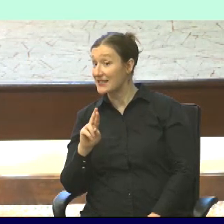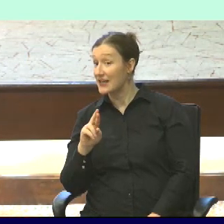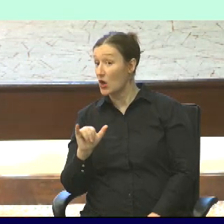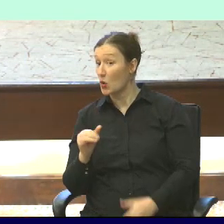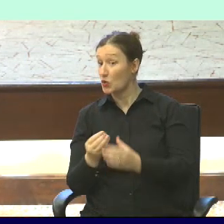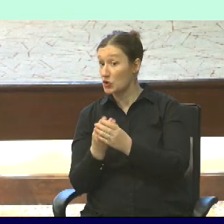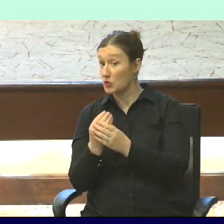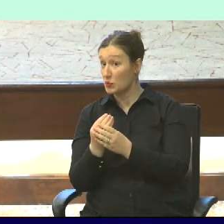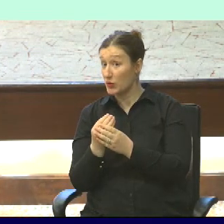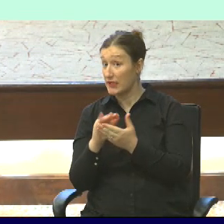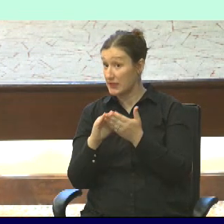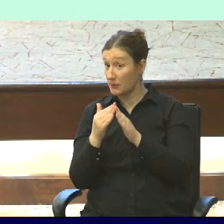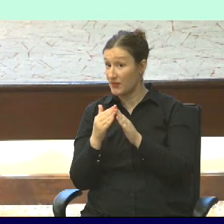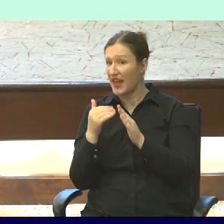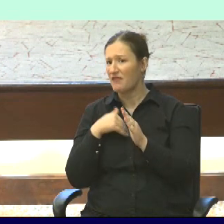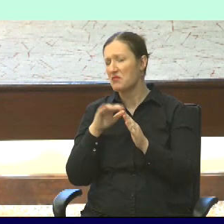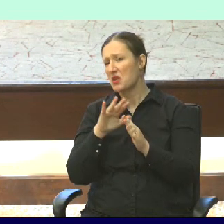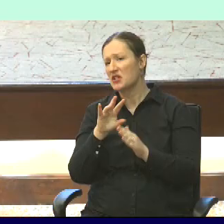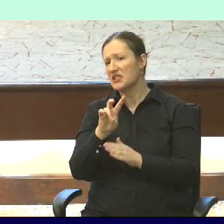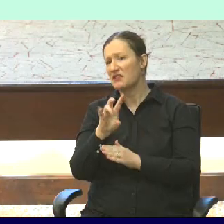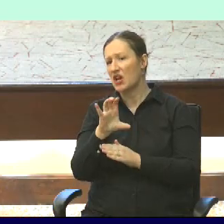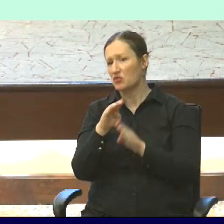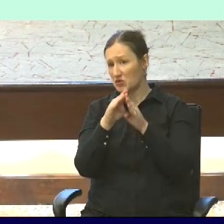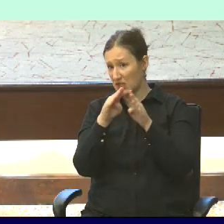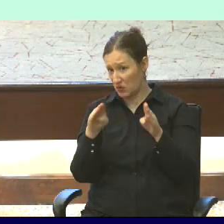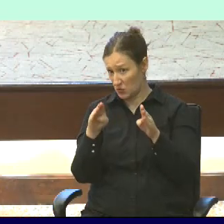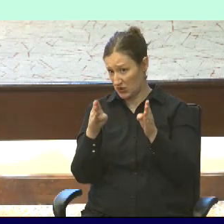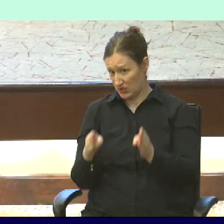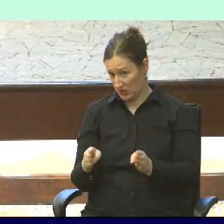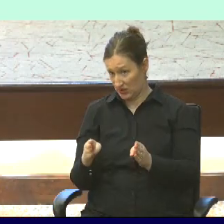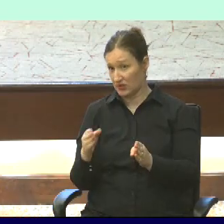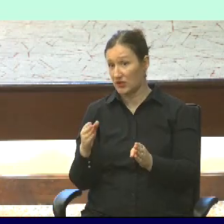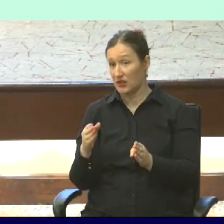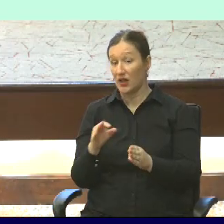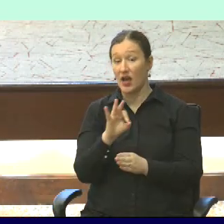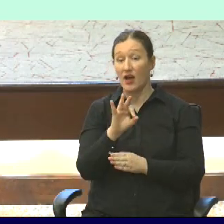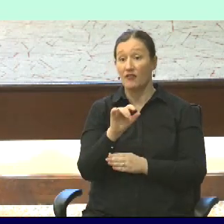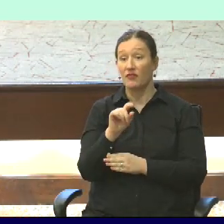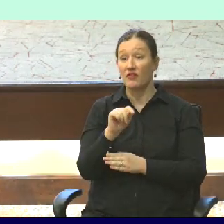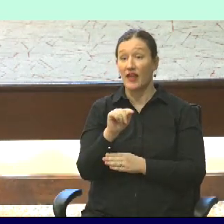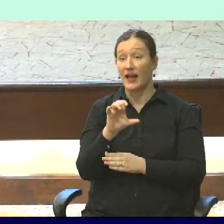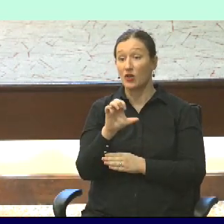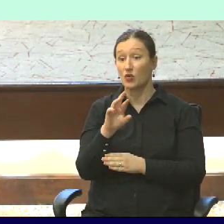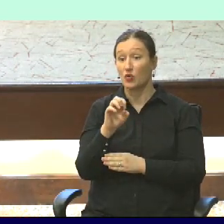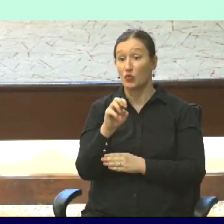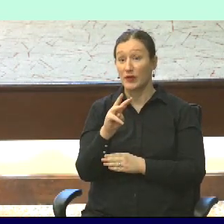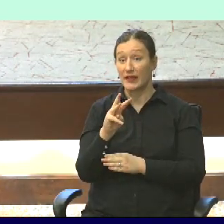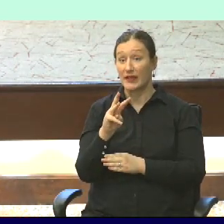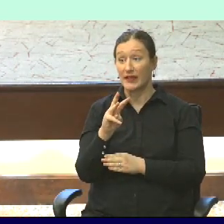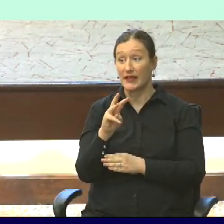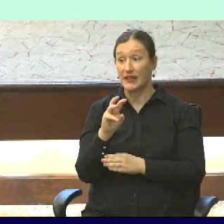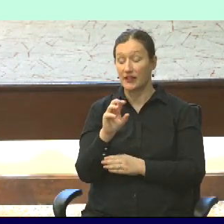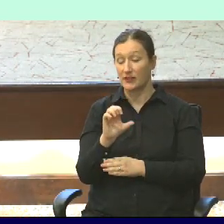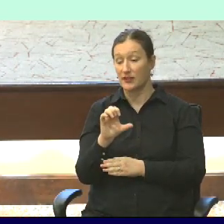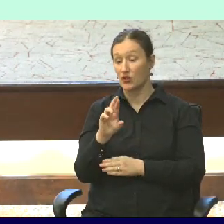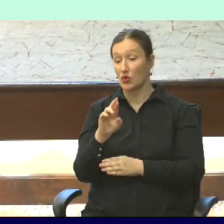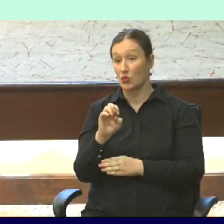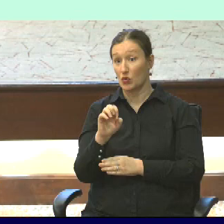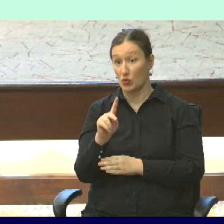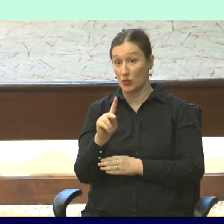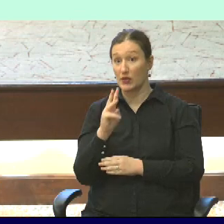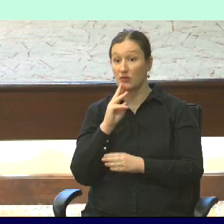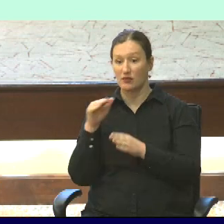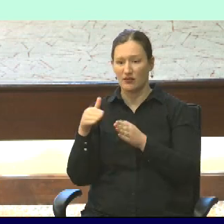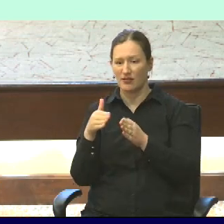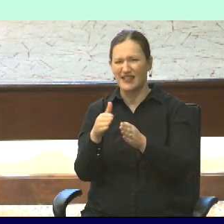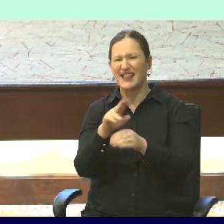nearly 700 rooftops there, we've got kind of the Flat Creek kind of splits and is a natural boundary around there.